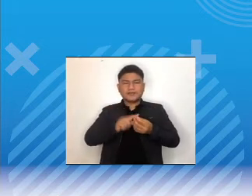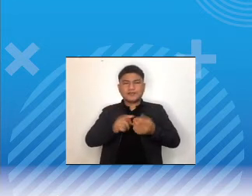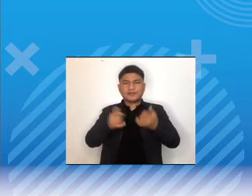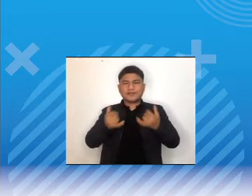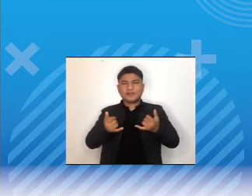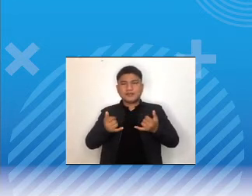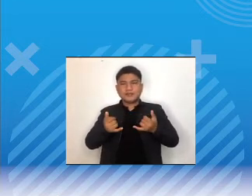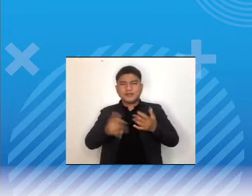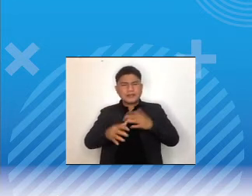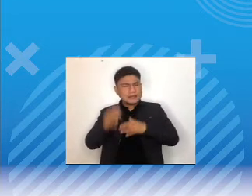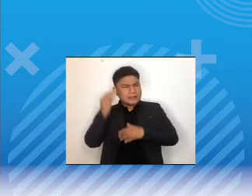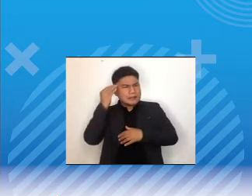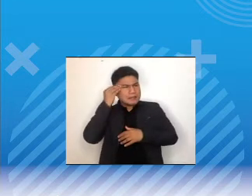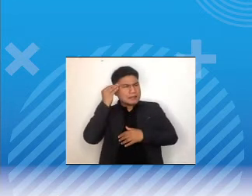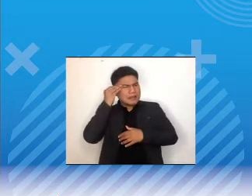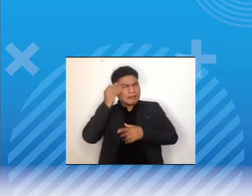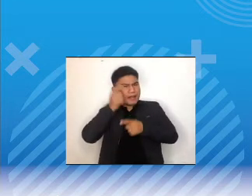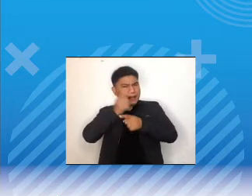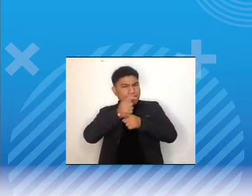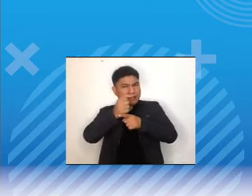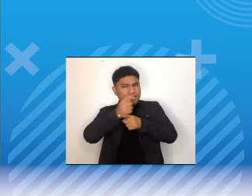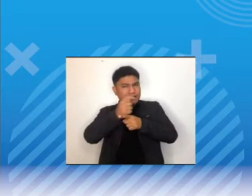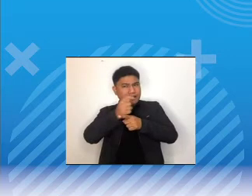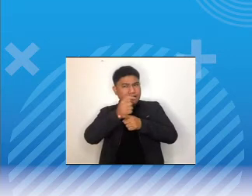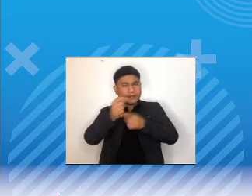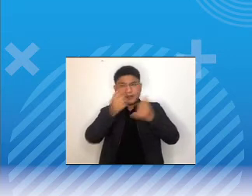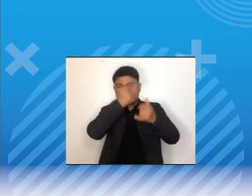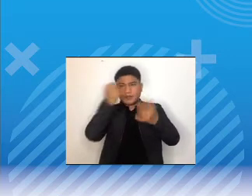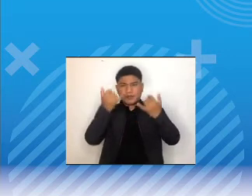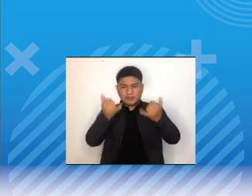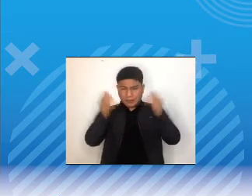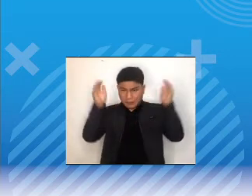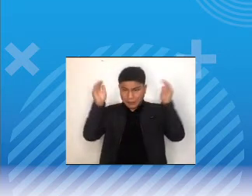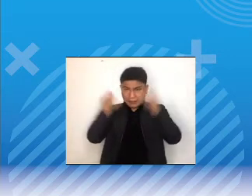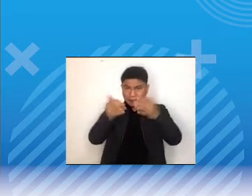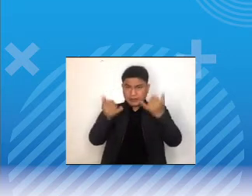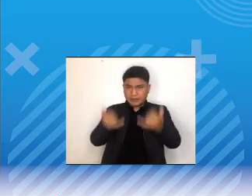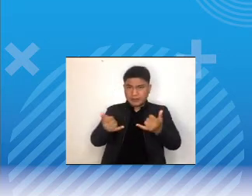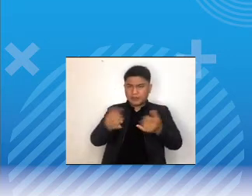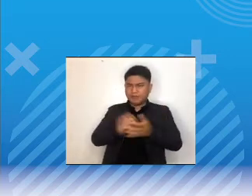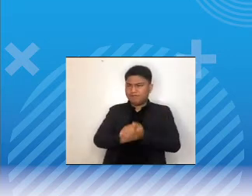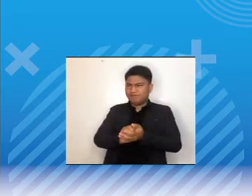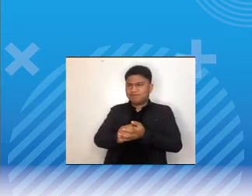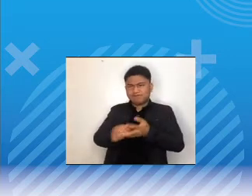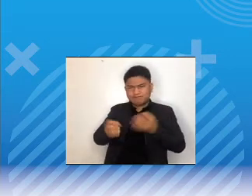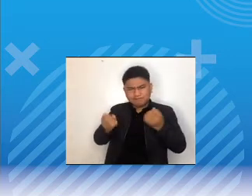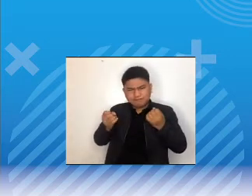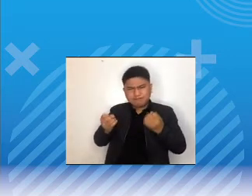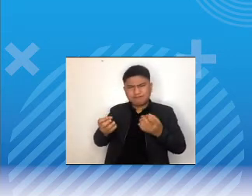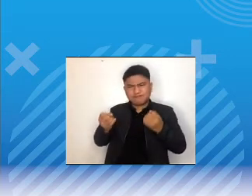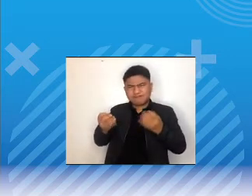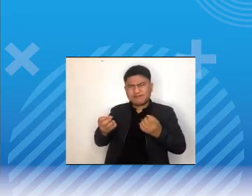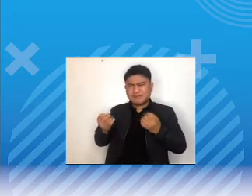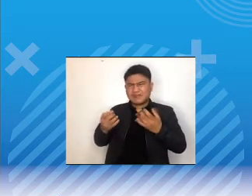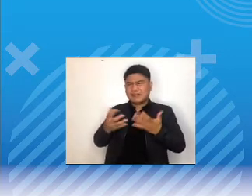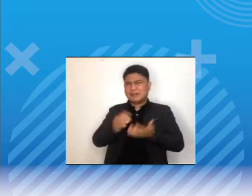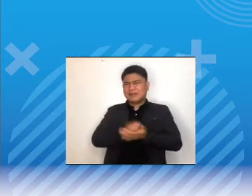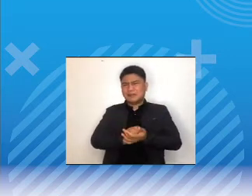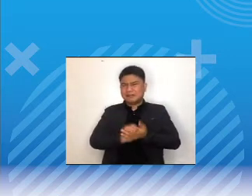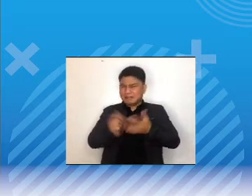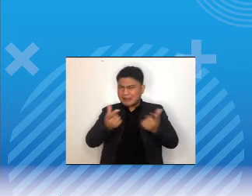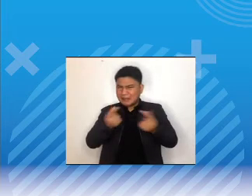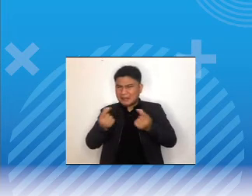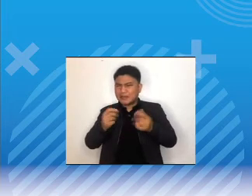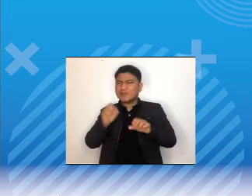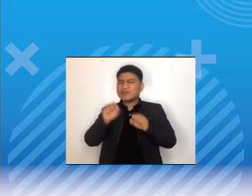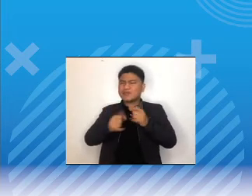a mental training. Kasi ang atensyon natin ay sobrang critical sa pag-regulate sa ating